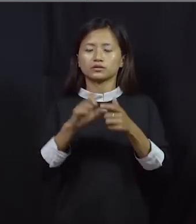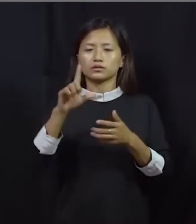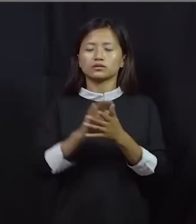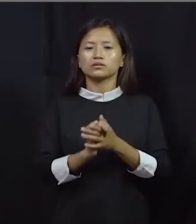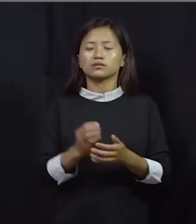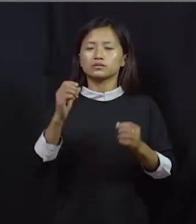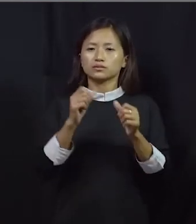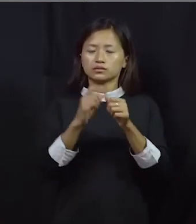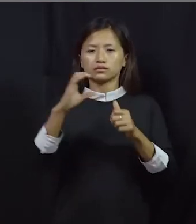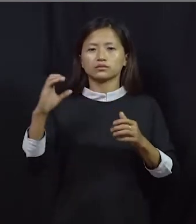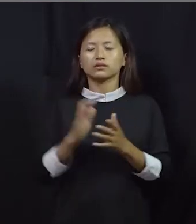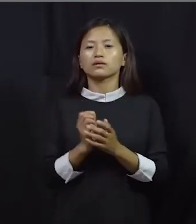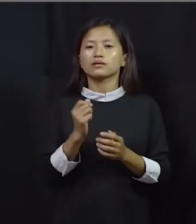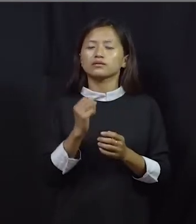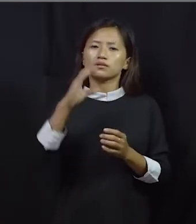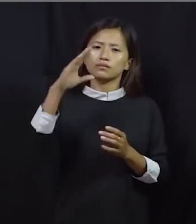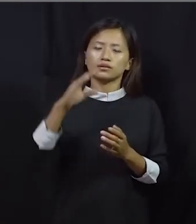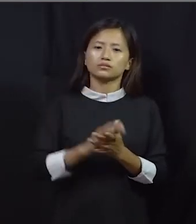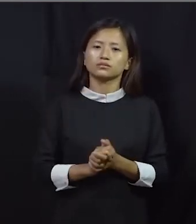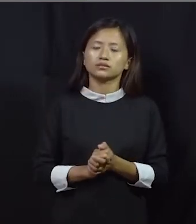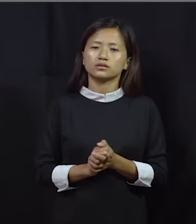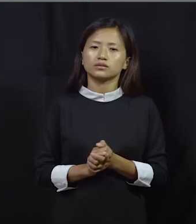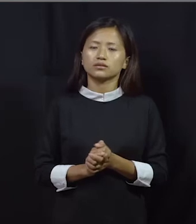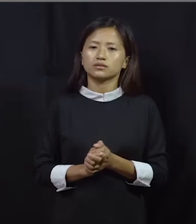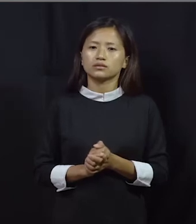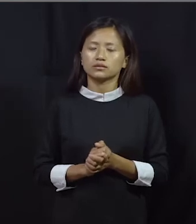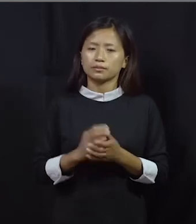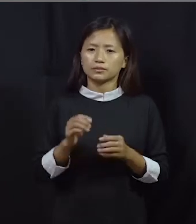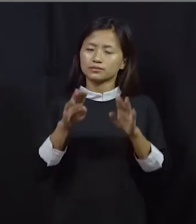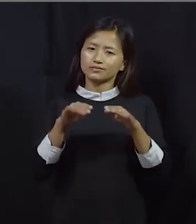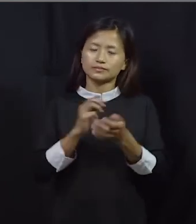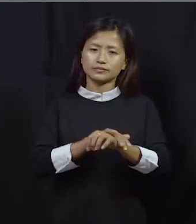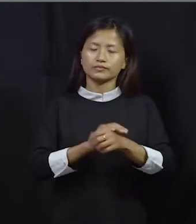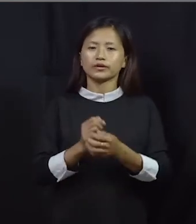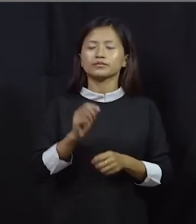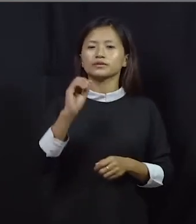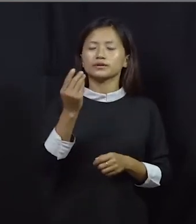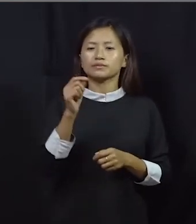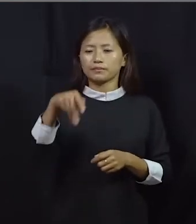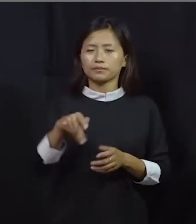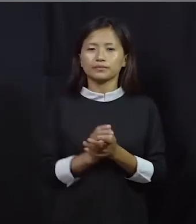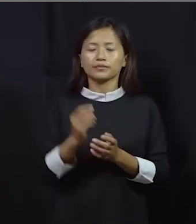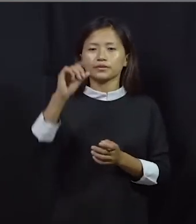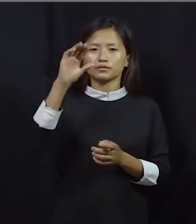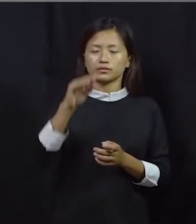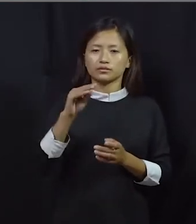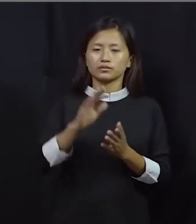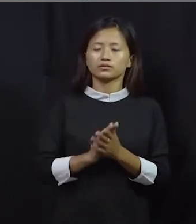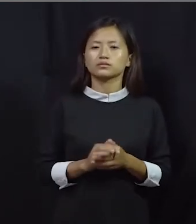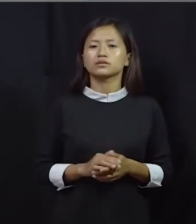capital amount will increase sometimes and sometimes it may decrease. Therefore, it is called a fluctuating